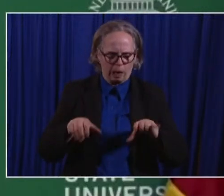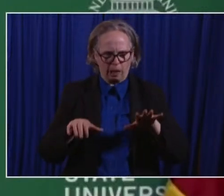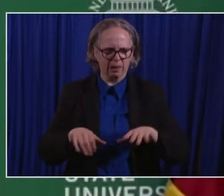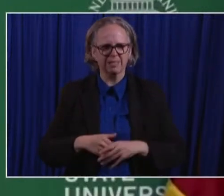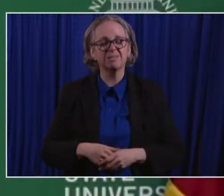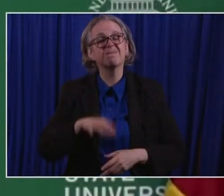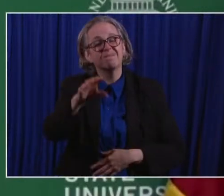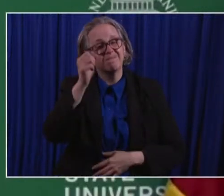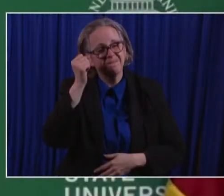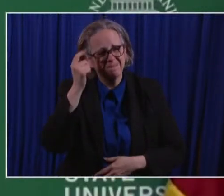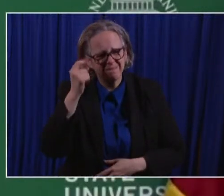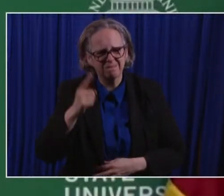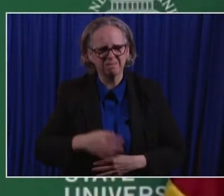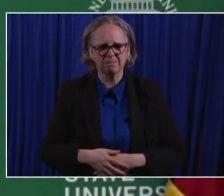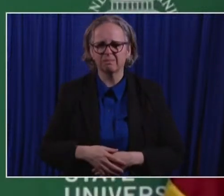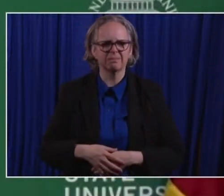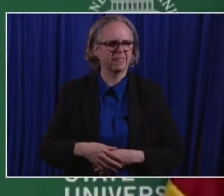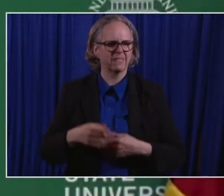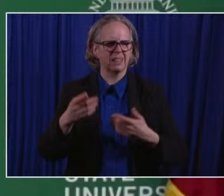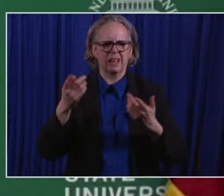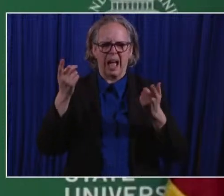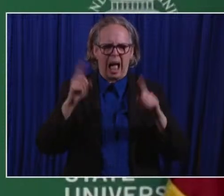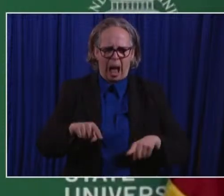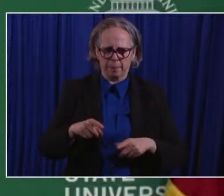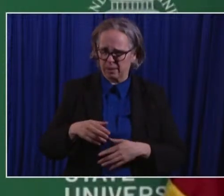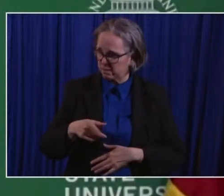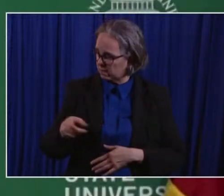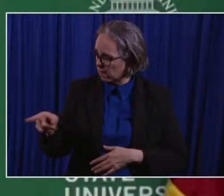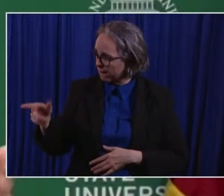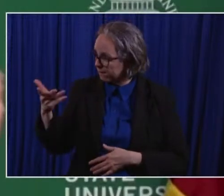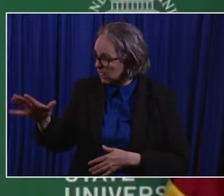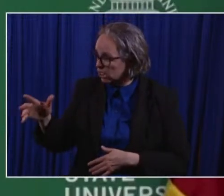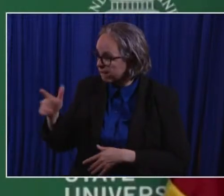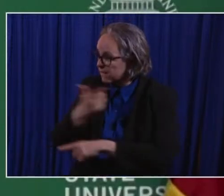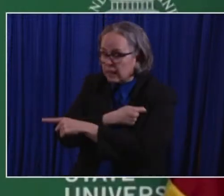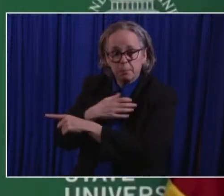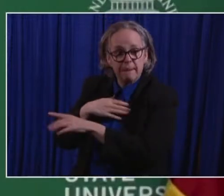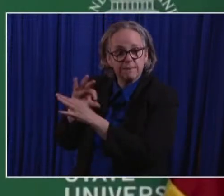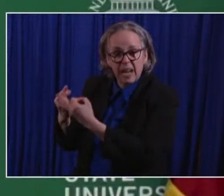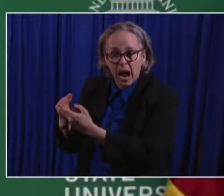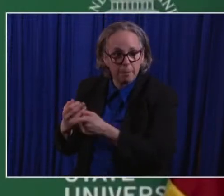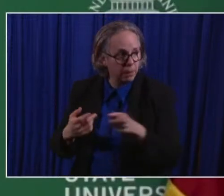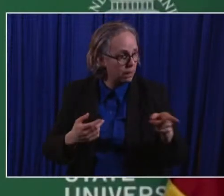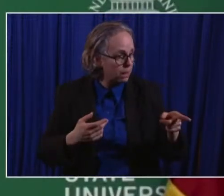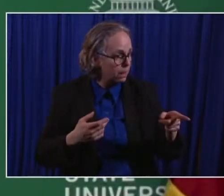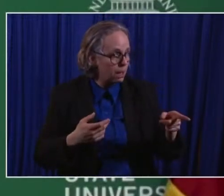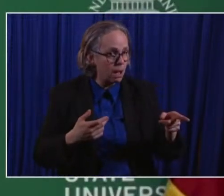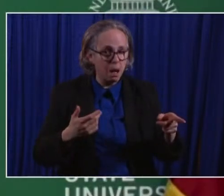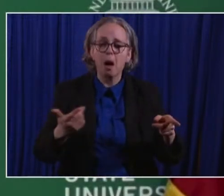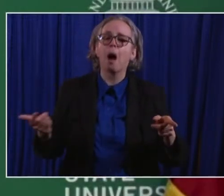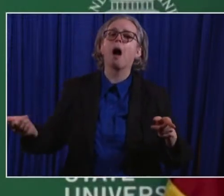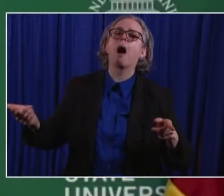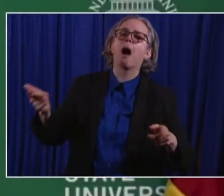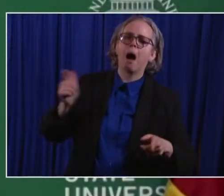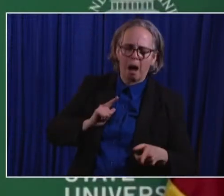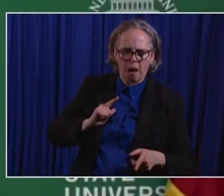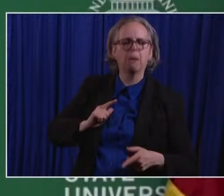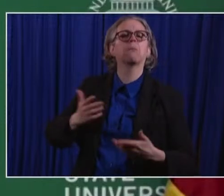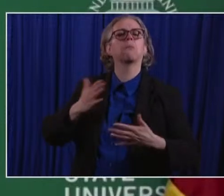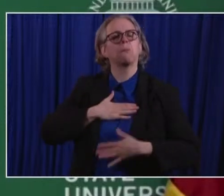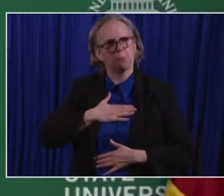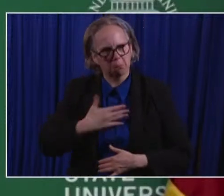family members get it, that persuades them. I can't tell you how many people, Fran and I have been to 36, 37 different sites around the